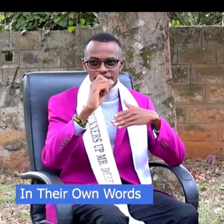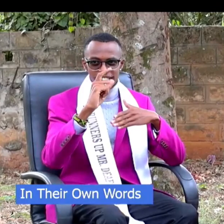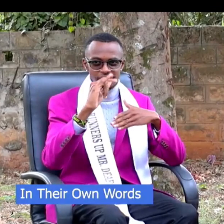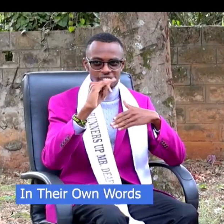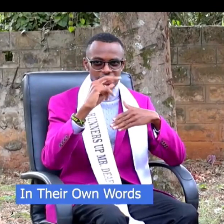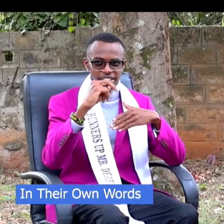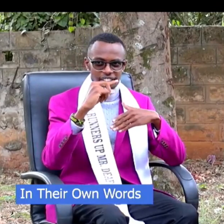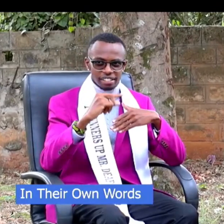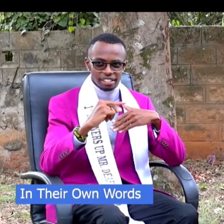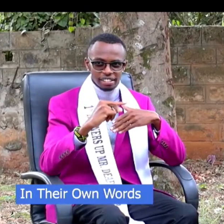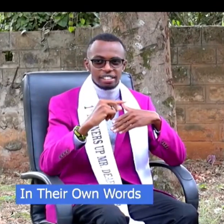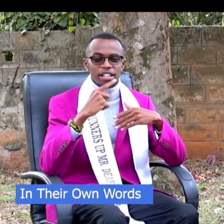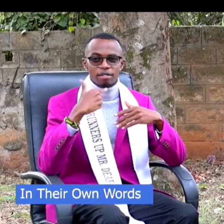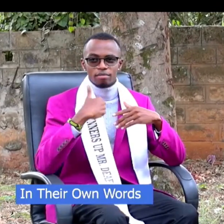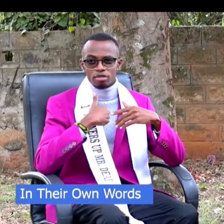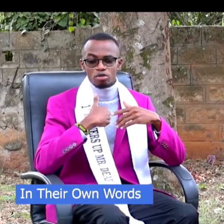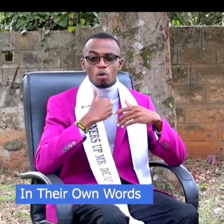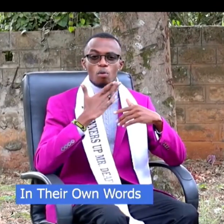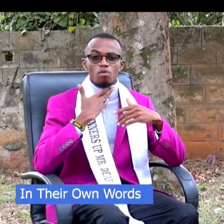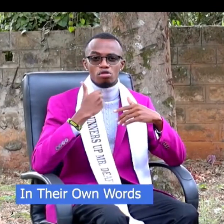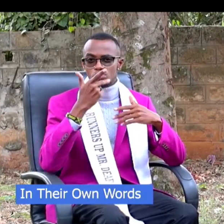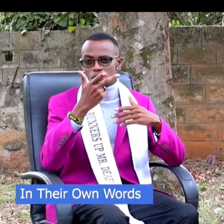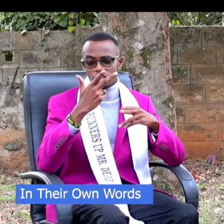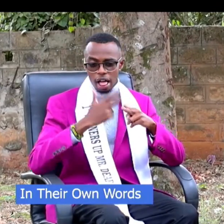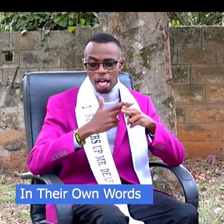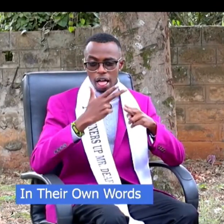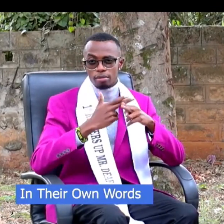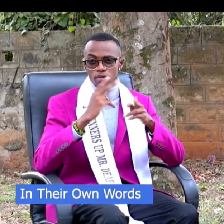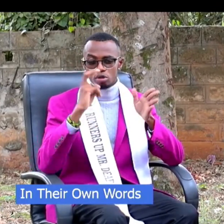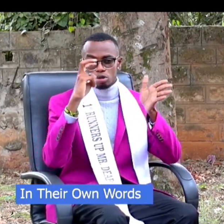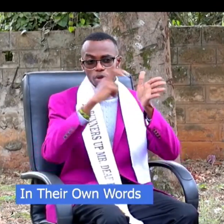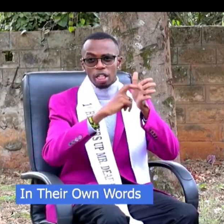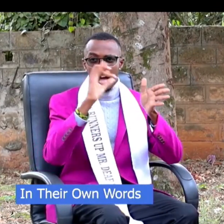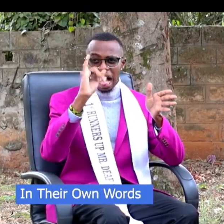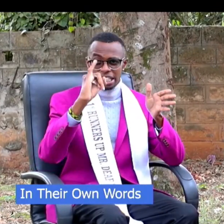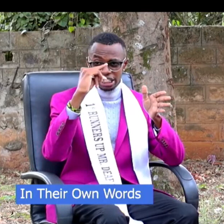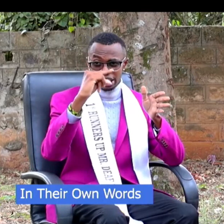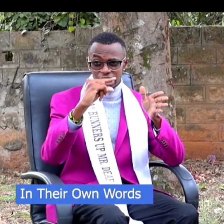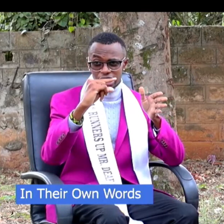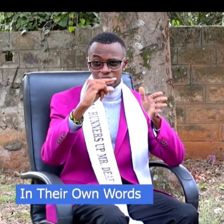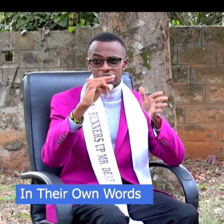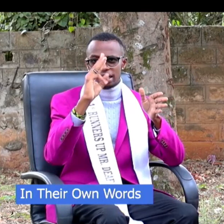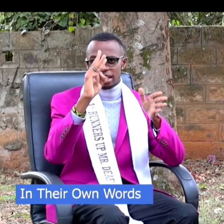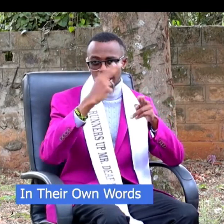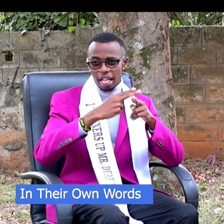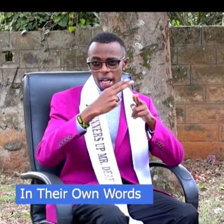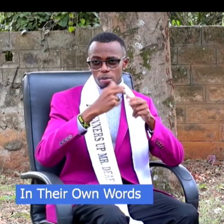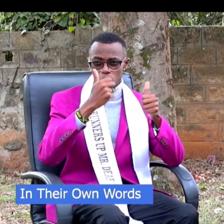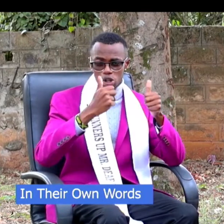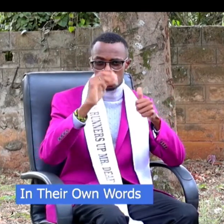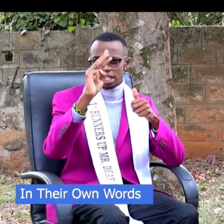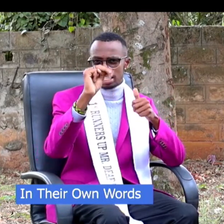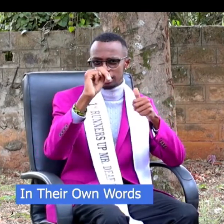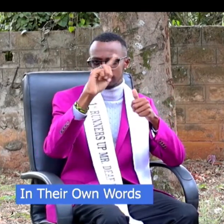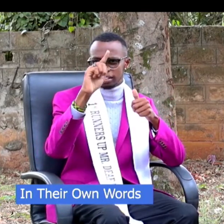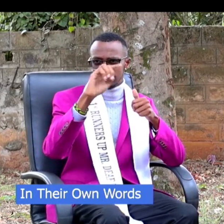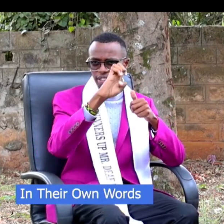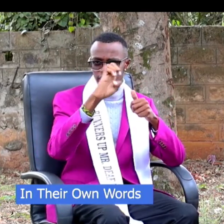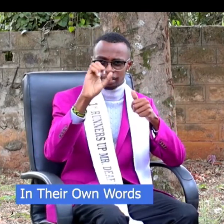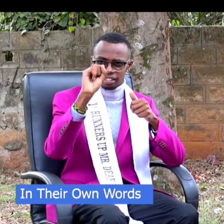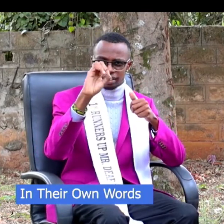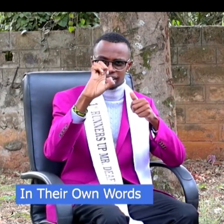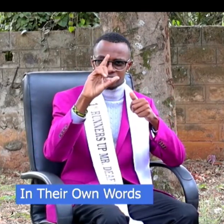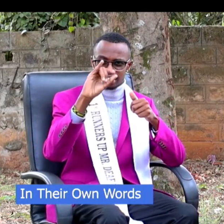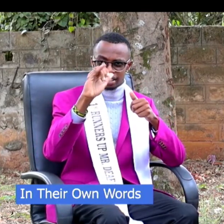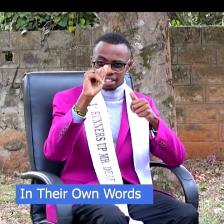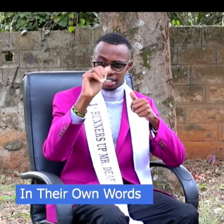Thank you very much for hosting me. I want to inform